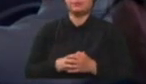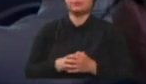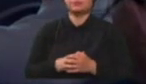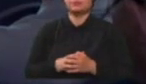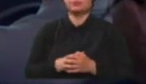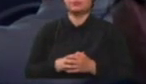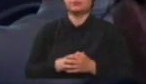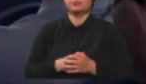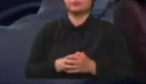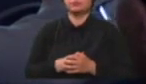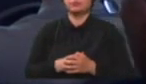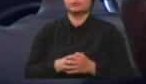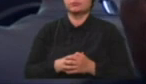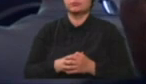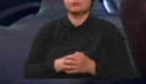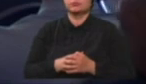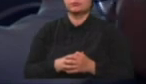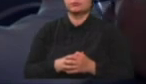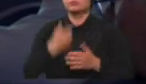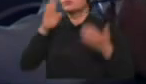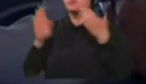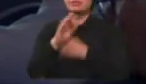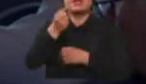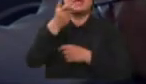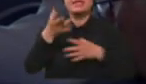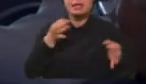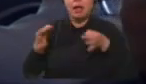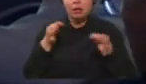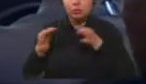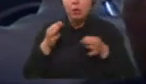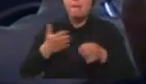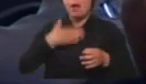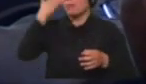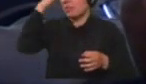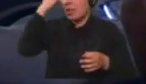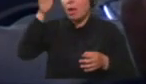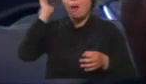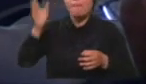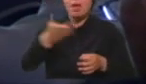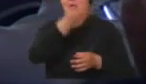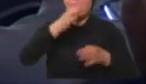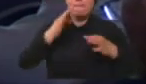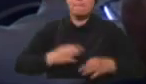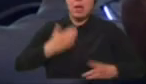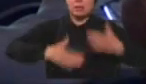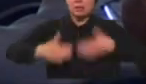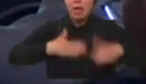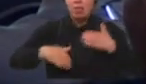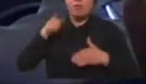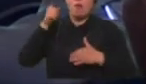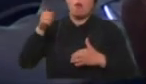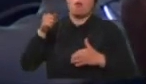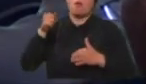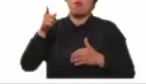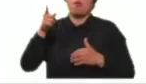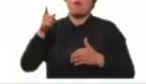my presentation today, I've woven in a few stories. I hope you enjoy the messaging, and please feel free to approach me later in